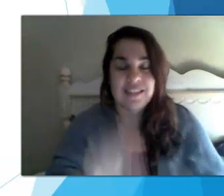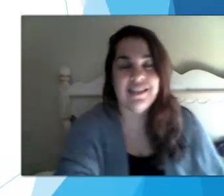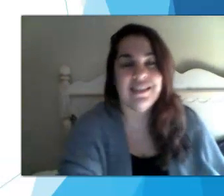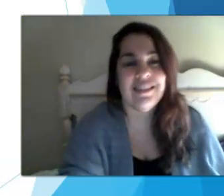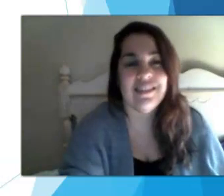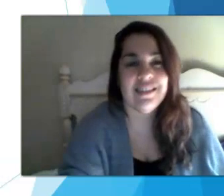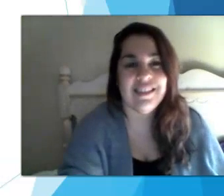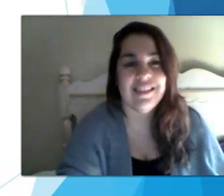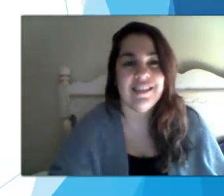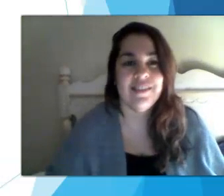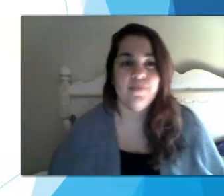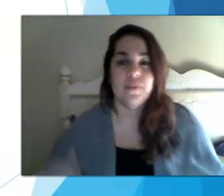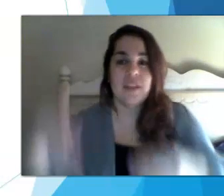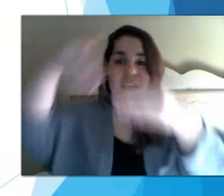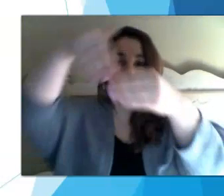Little.